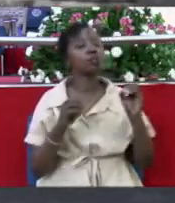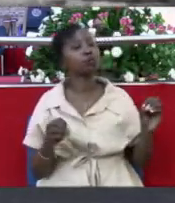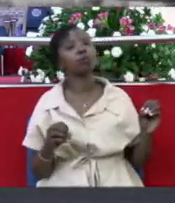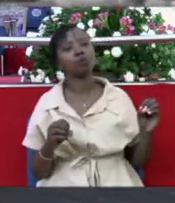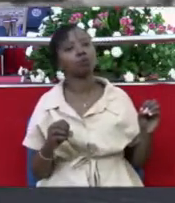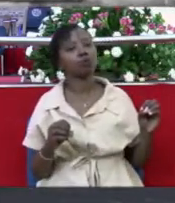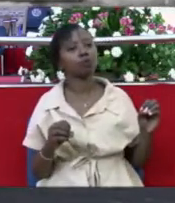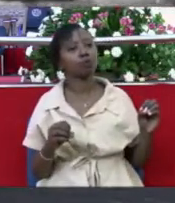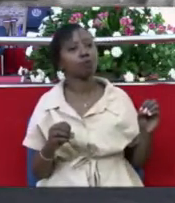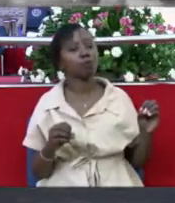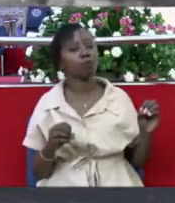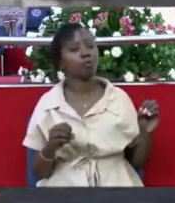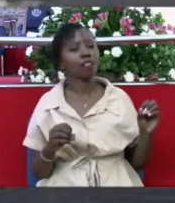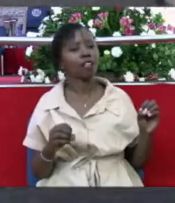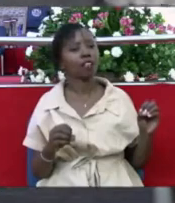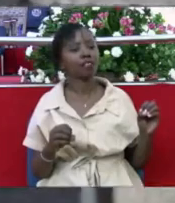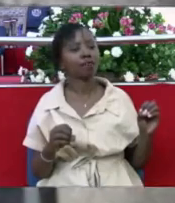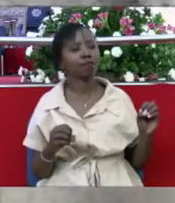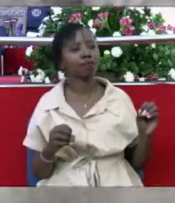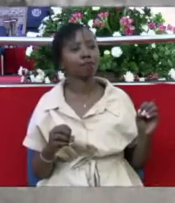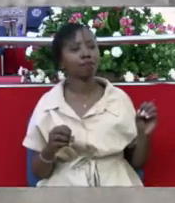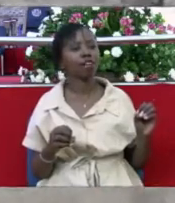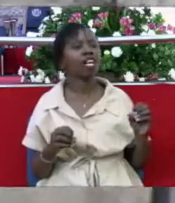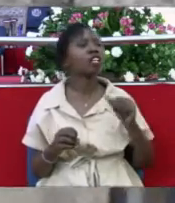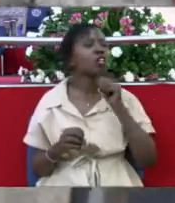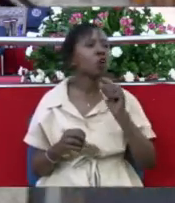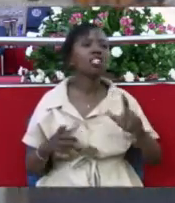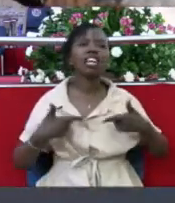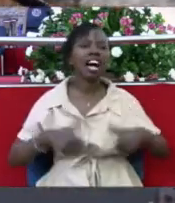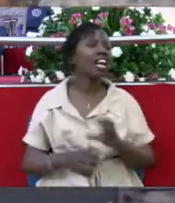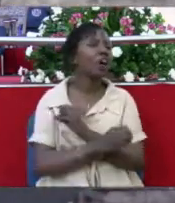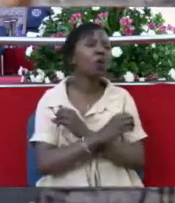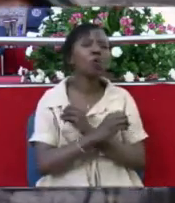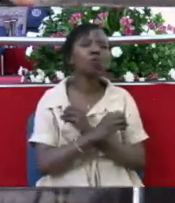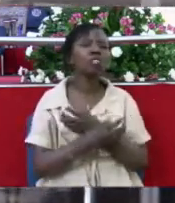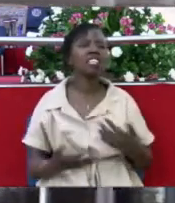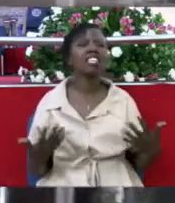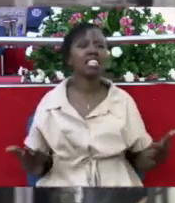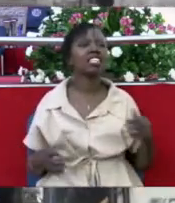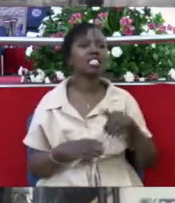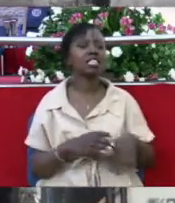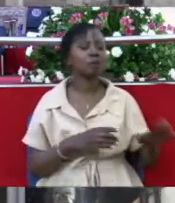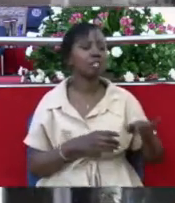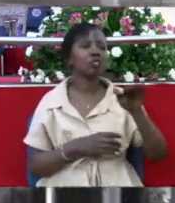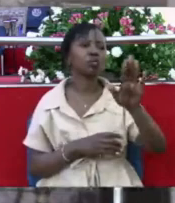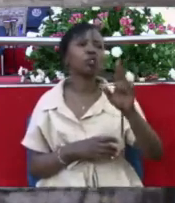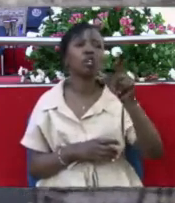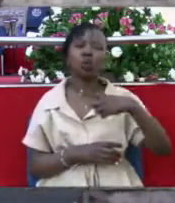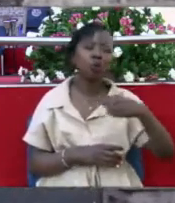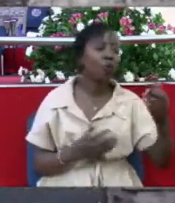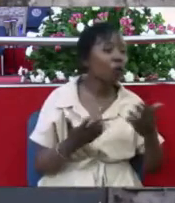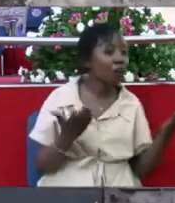allow anything and anybody in your environment. Usikubali tu kitu chochote mtu yeyote. Where do you go? Unaenda wapi? Where do you hang